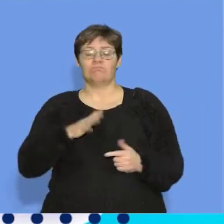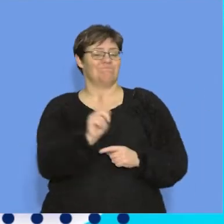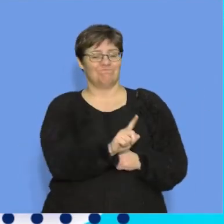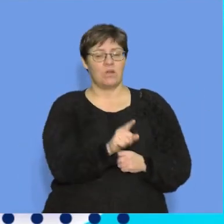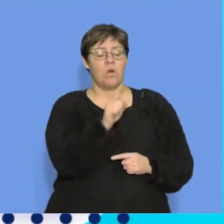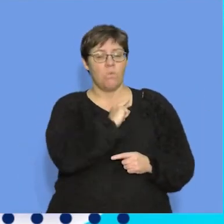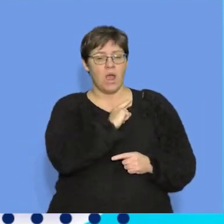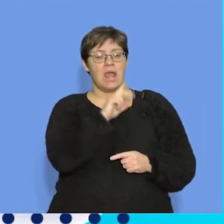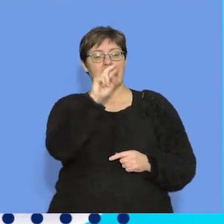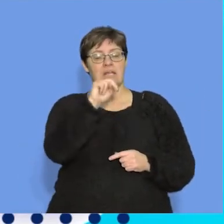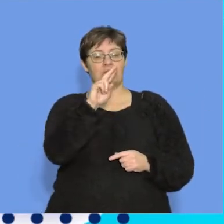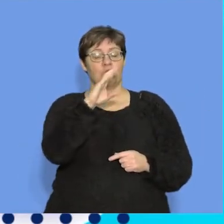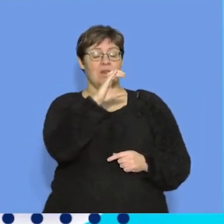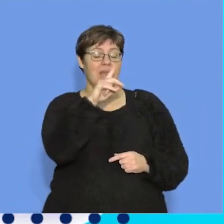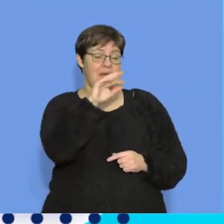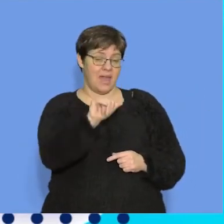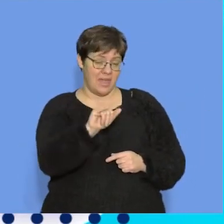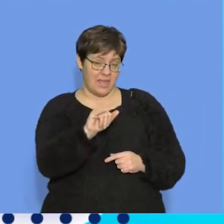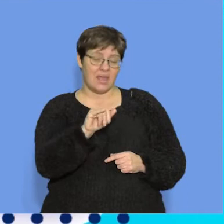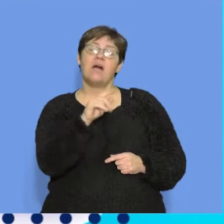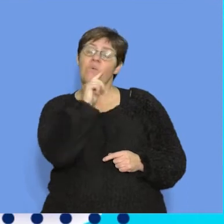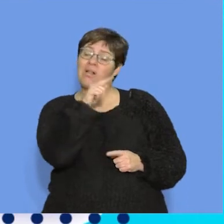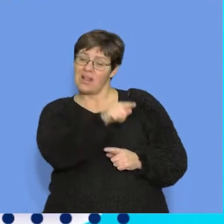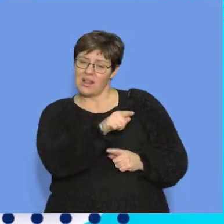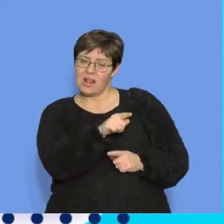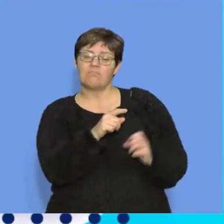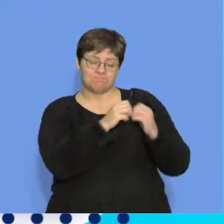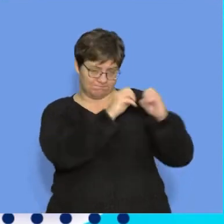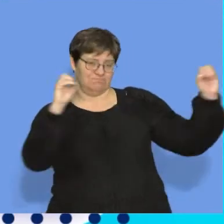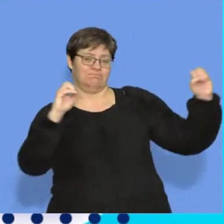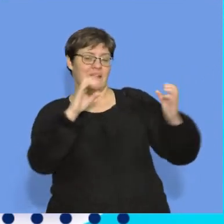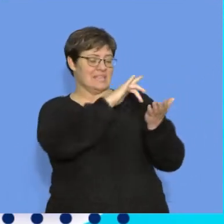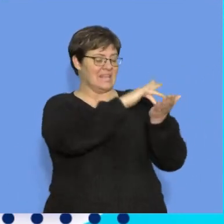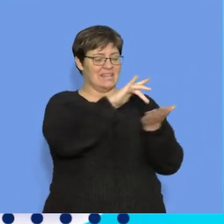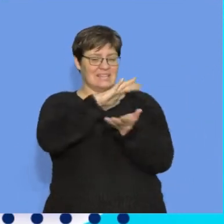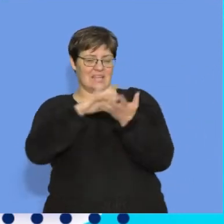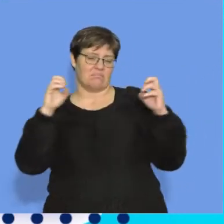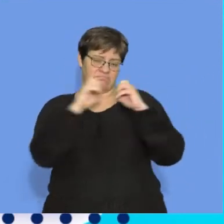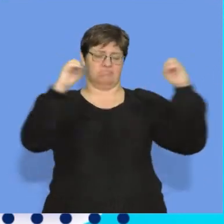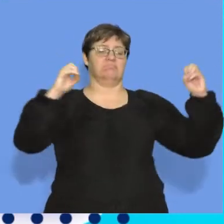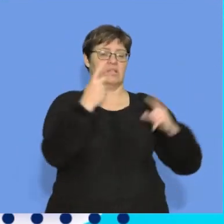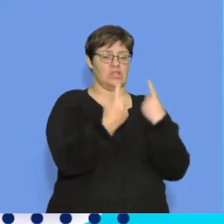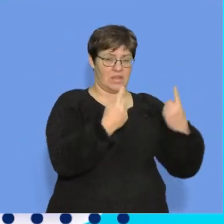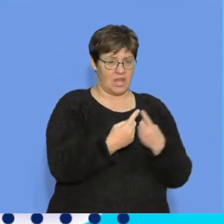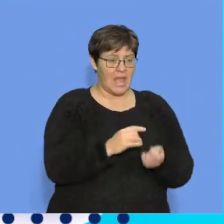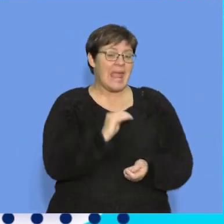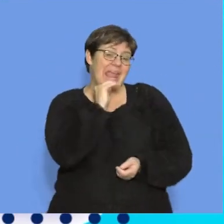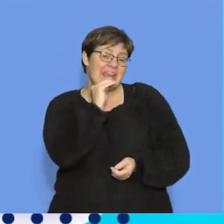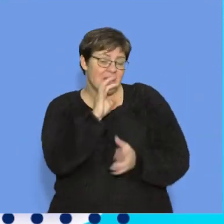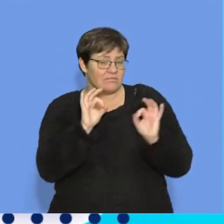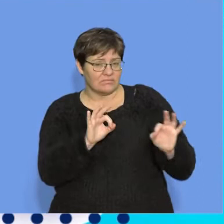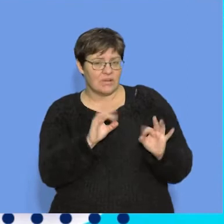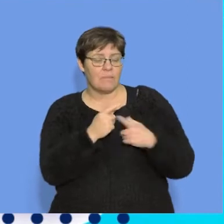the nuclei of the atoms would repel each other. They've got to have just the right amount. It's called